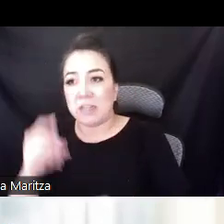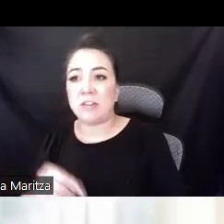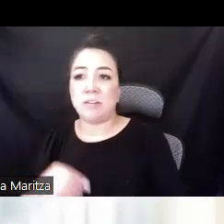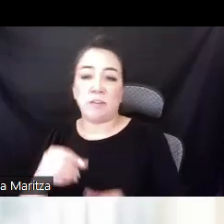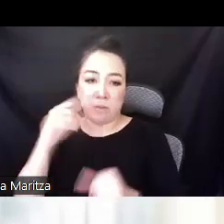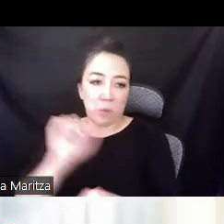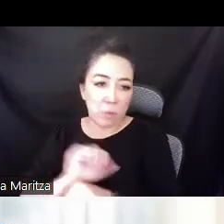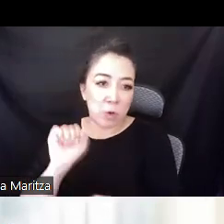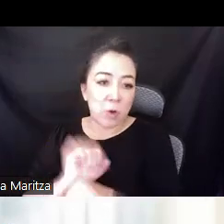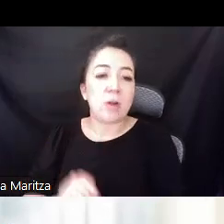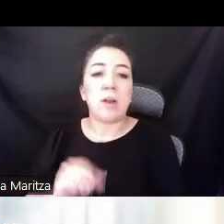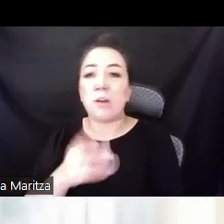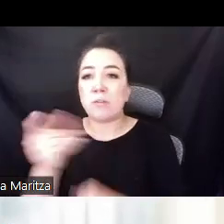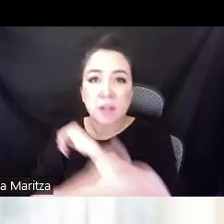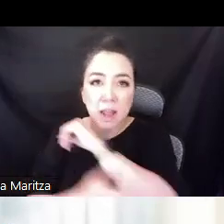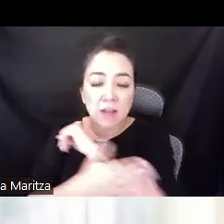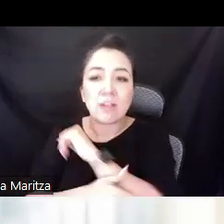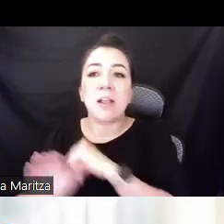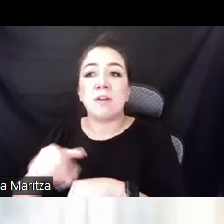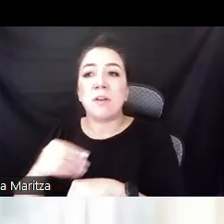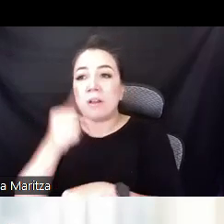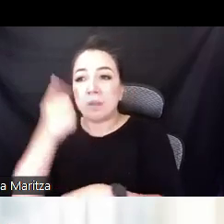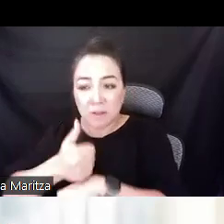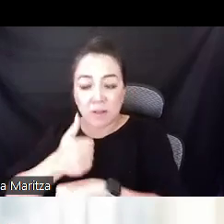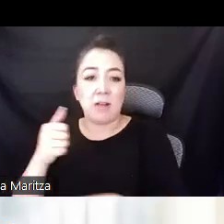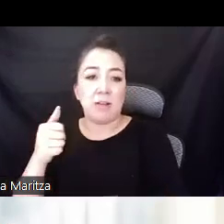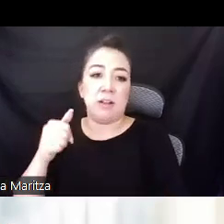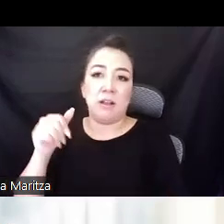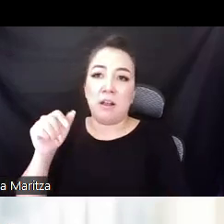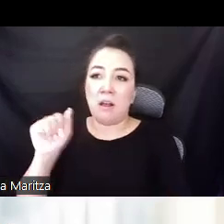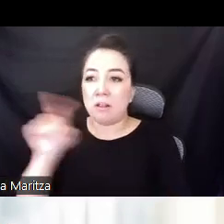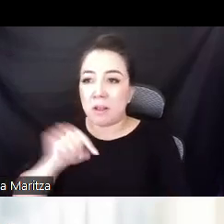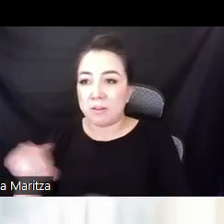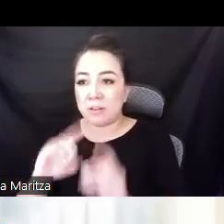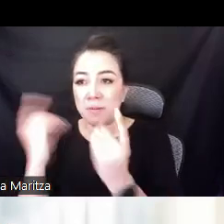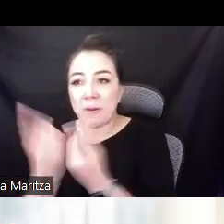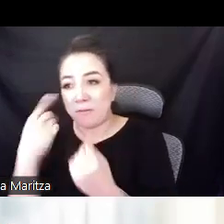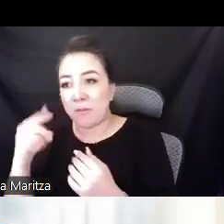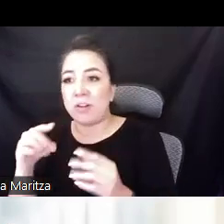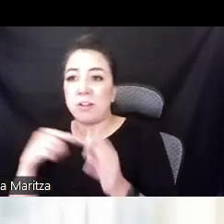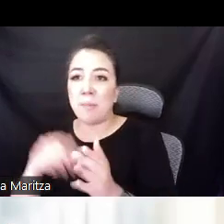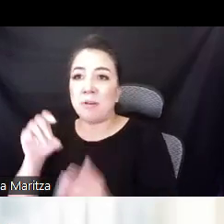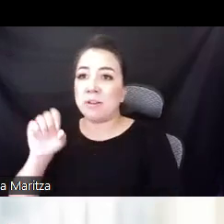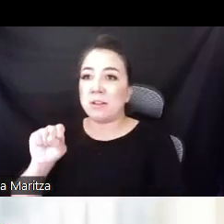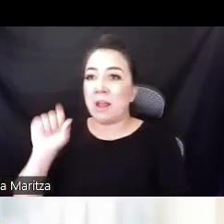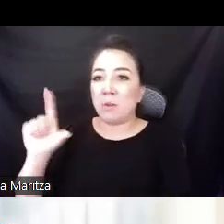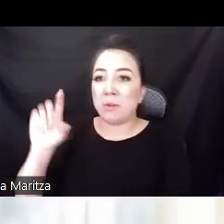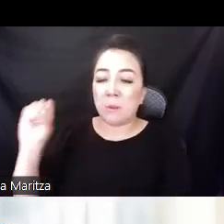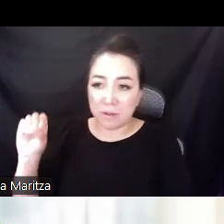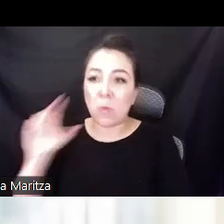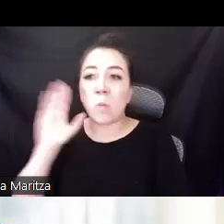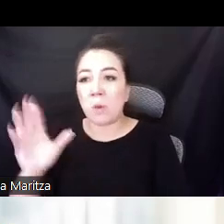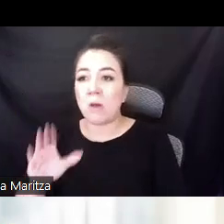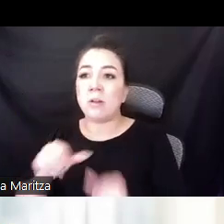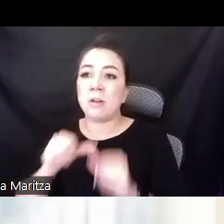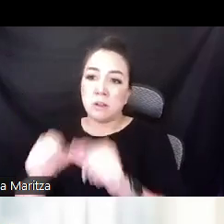A few counties have formally implemented an Alzheimer's disease county department, for instance, San Luis Obispo, that will continue the work of the Healthy